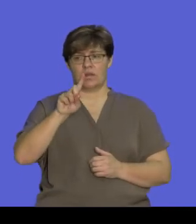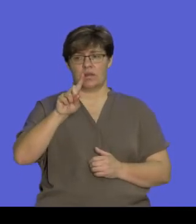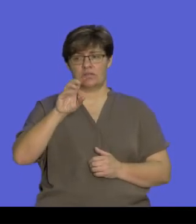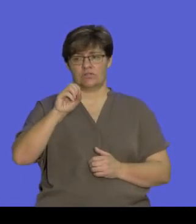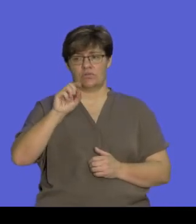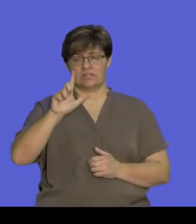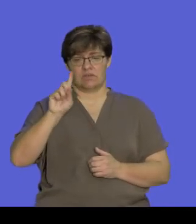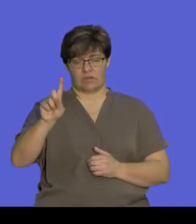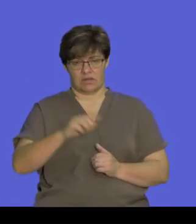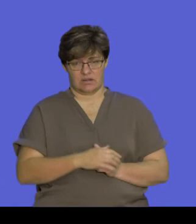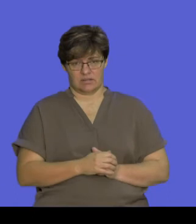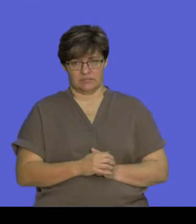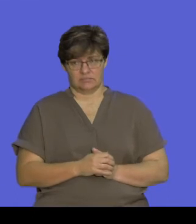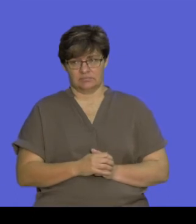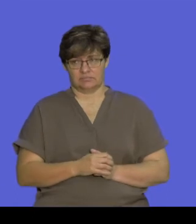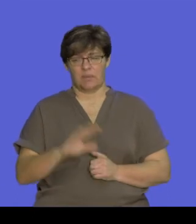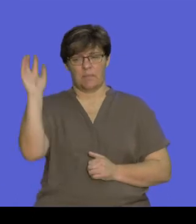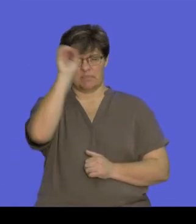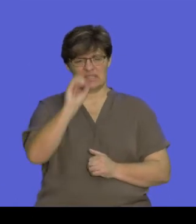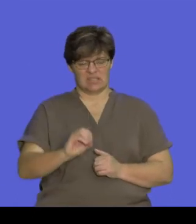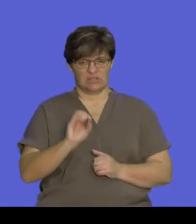0.1071. I'm going to write it as the percentage.